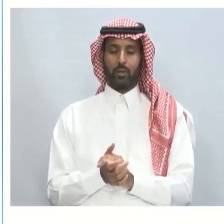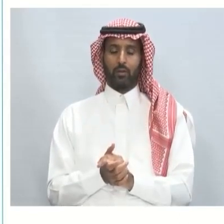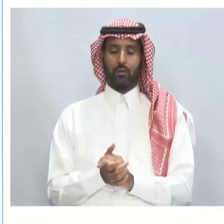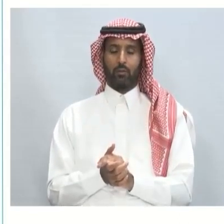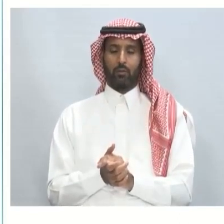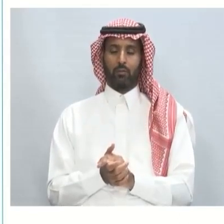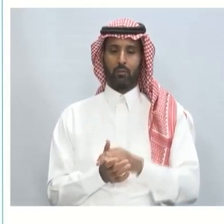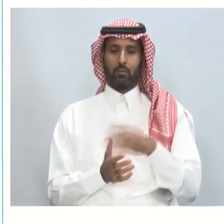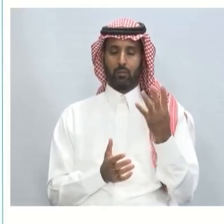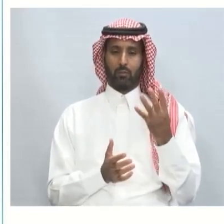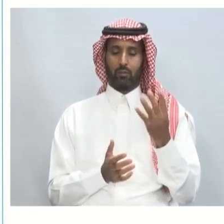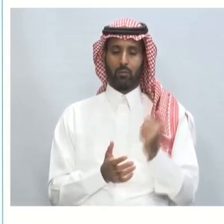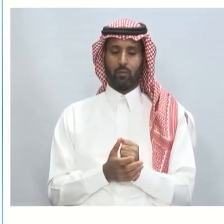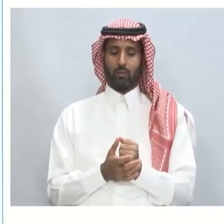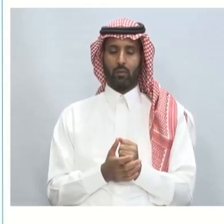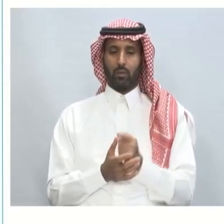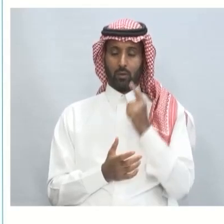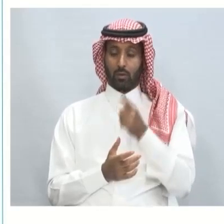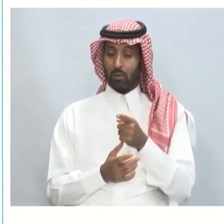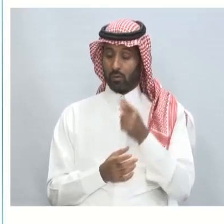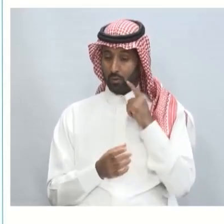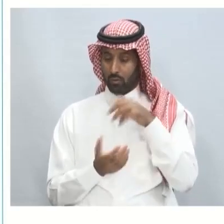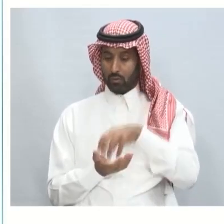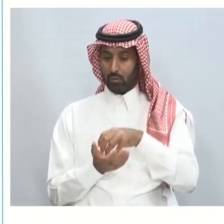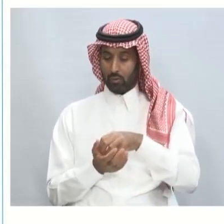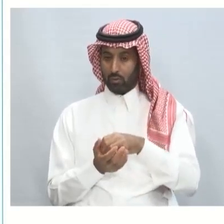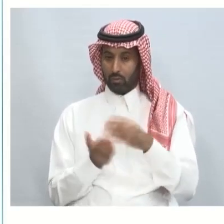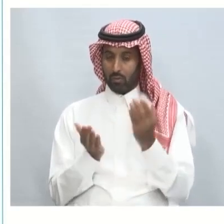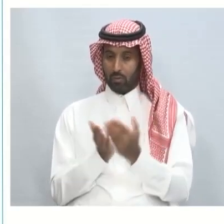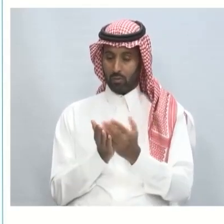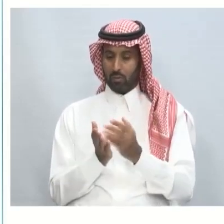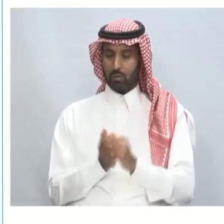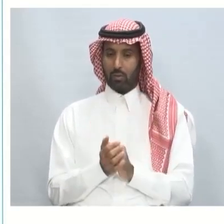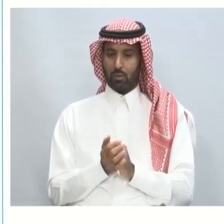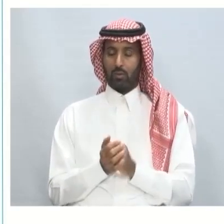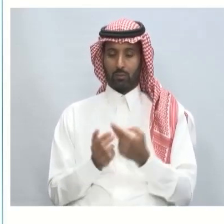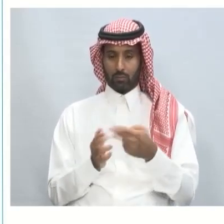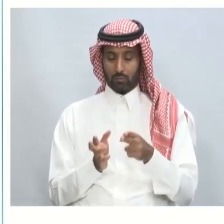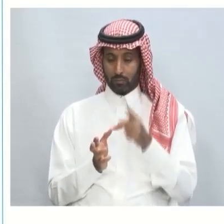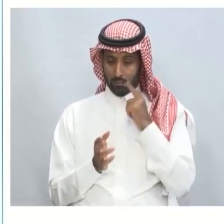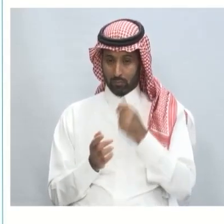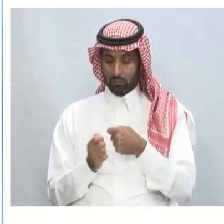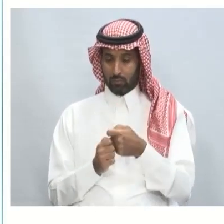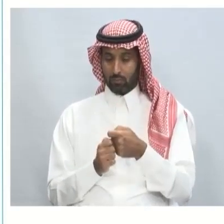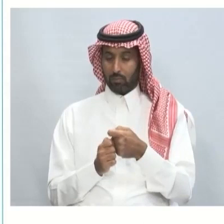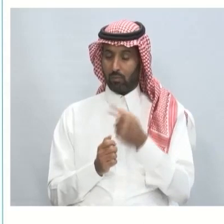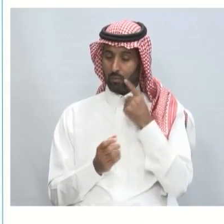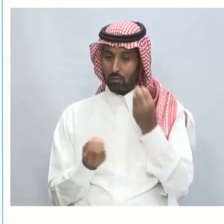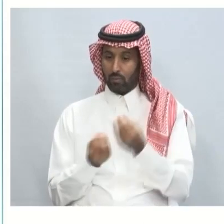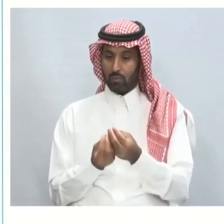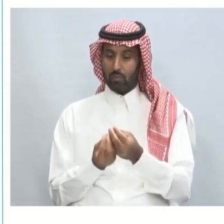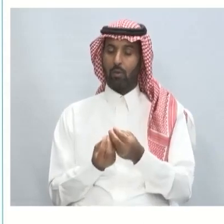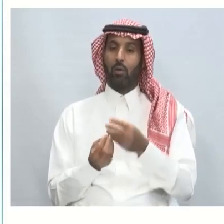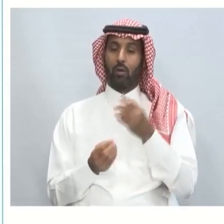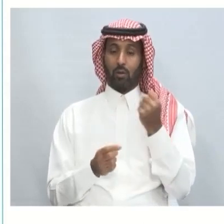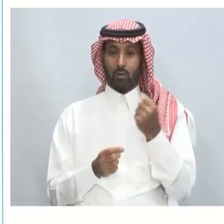number four here, do any of your classes, that's correct, entail group work